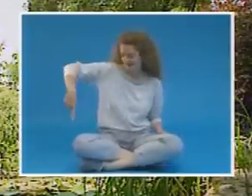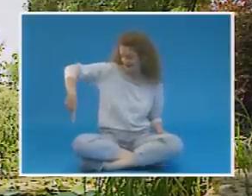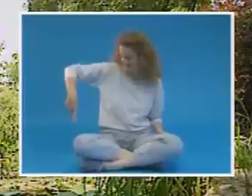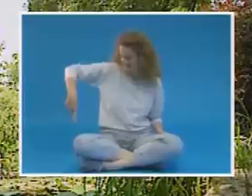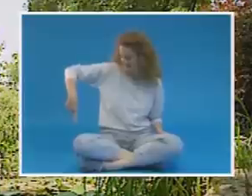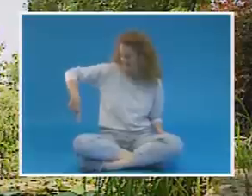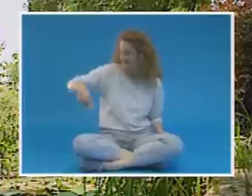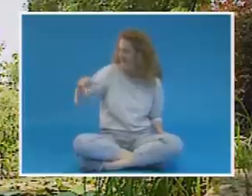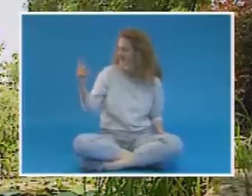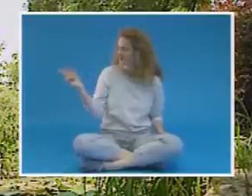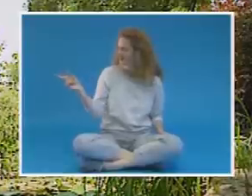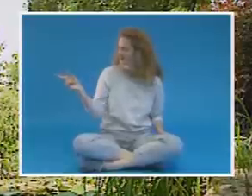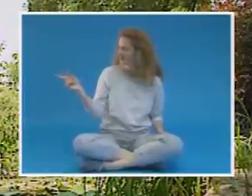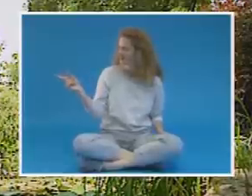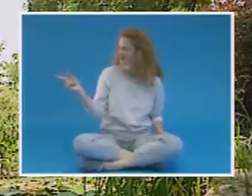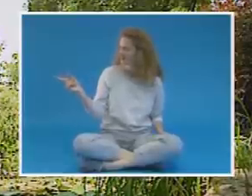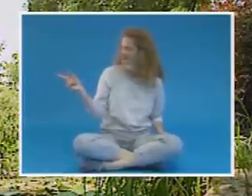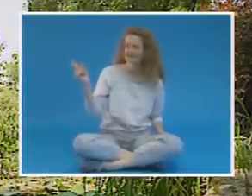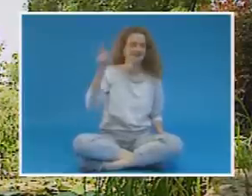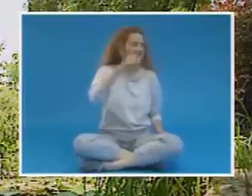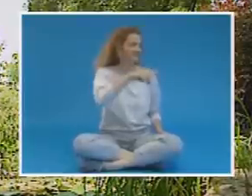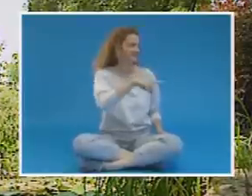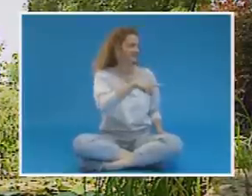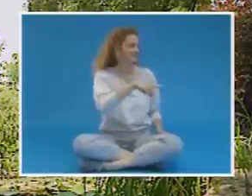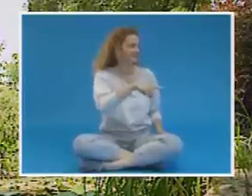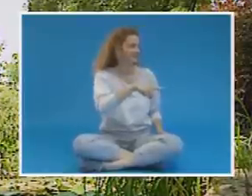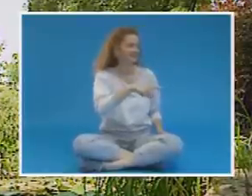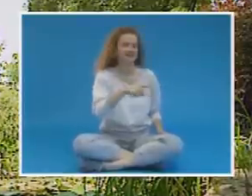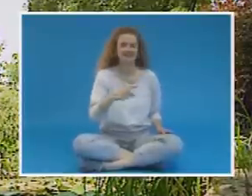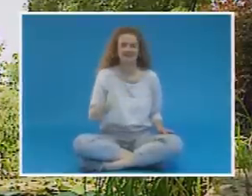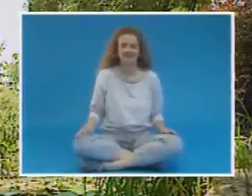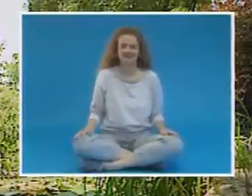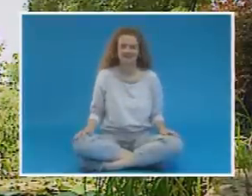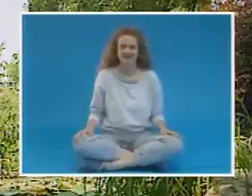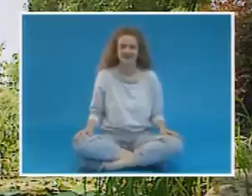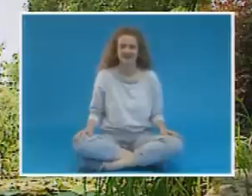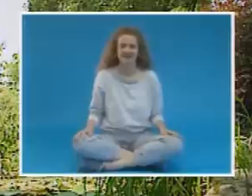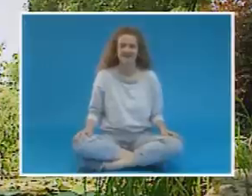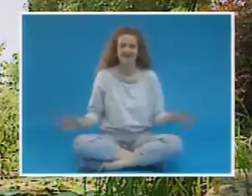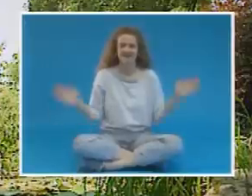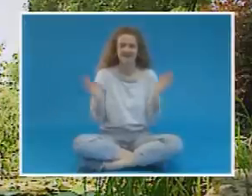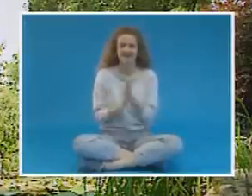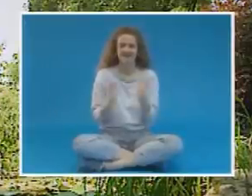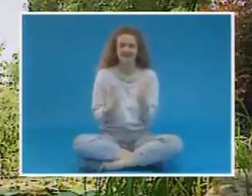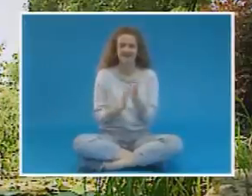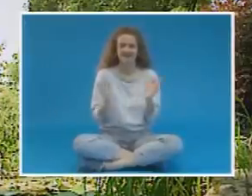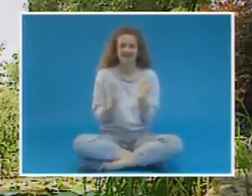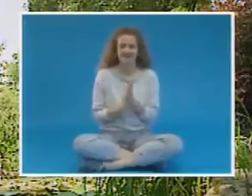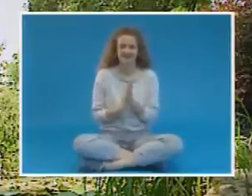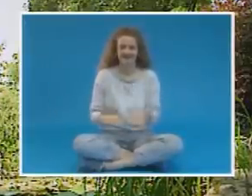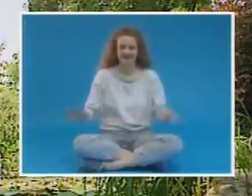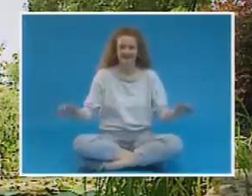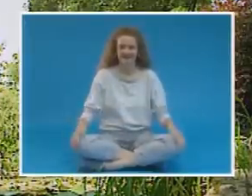ceiling, point to the floor. Point to the window, point to the door. Clap your hands together, one,